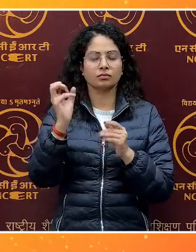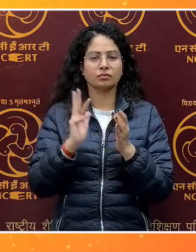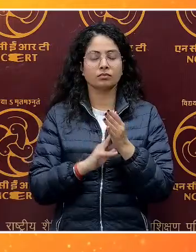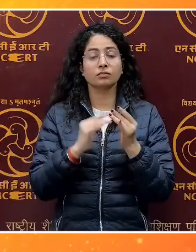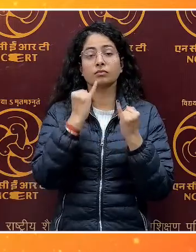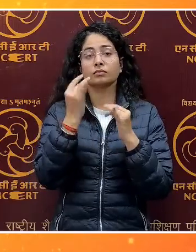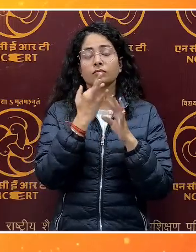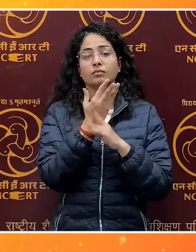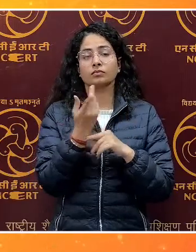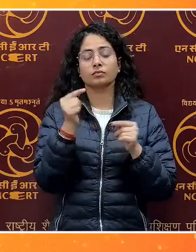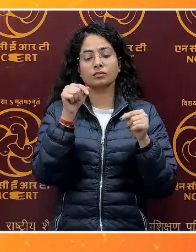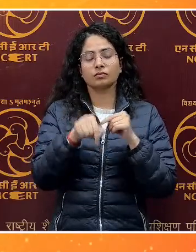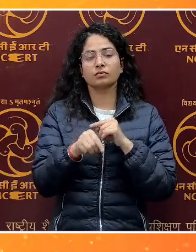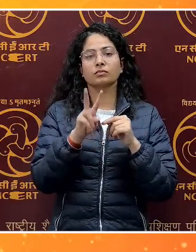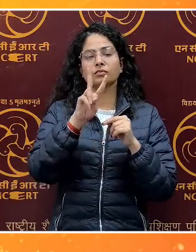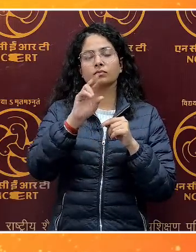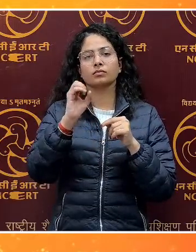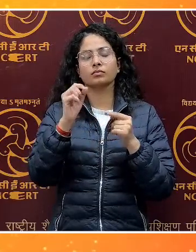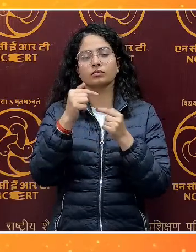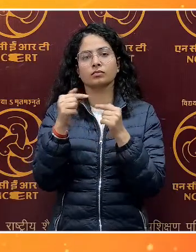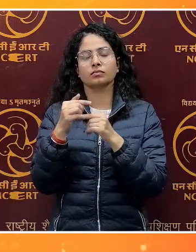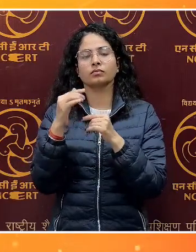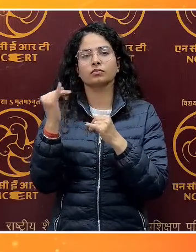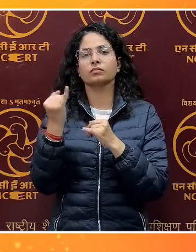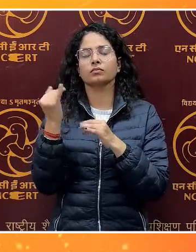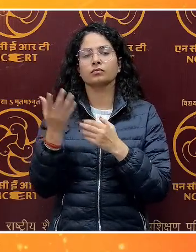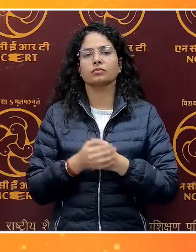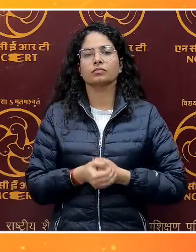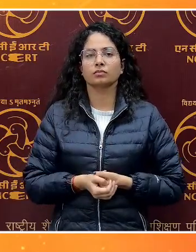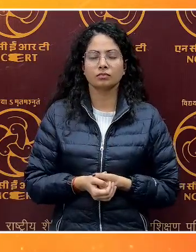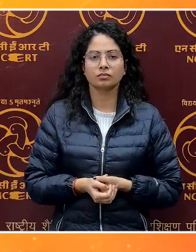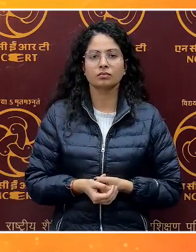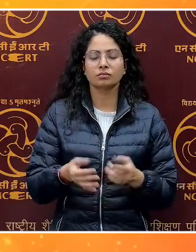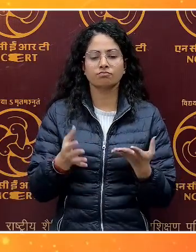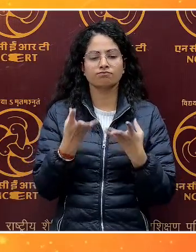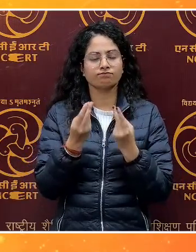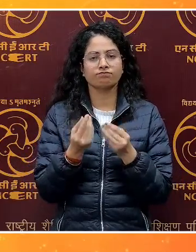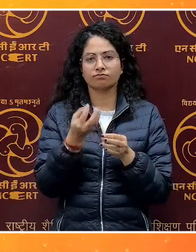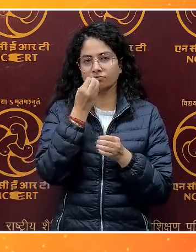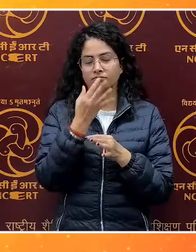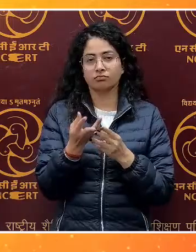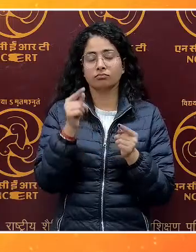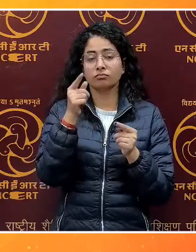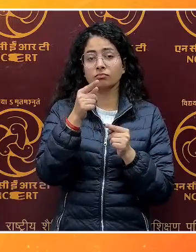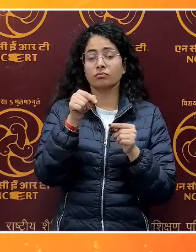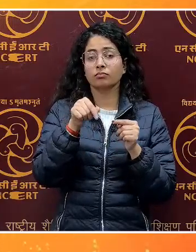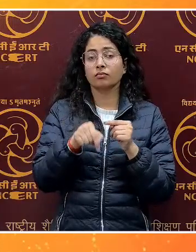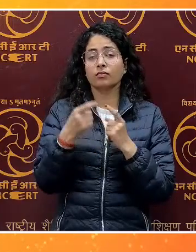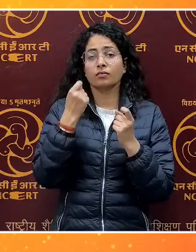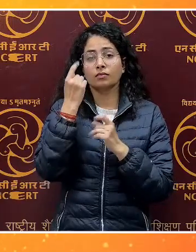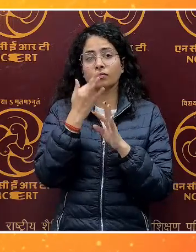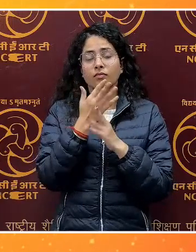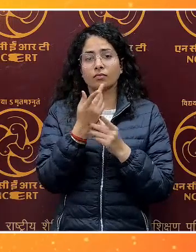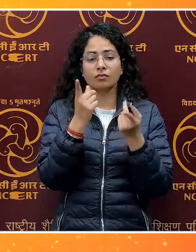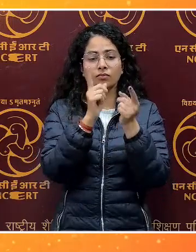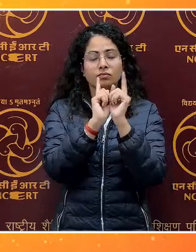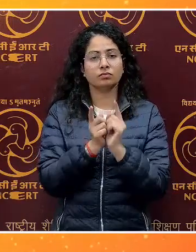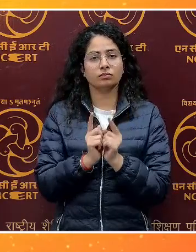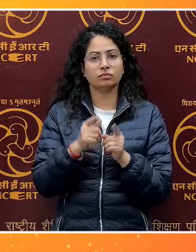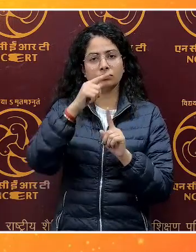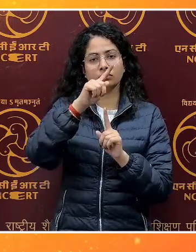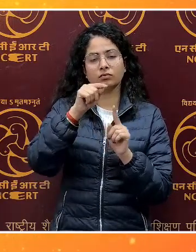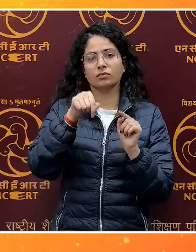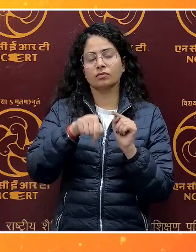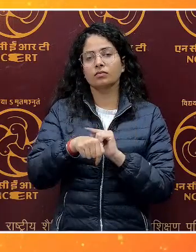Find the volume of the wood in the entire stand. Calculations are pretty simple. Just understand the logic behind why we